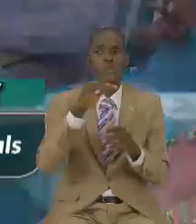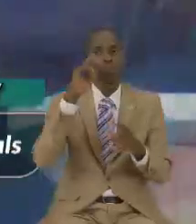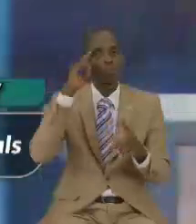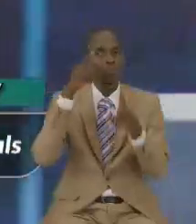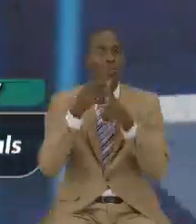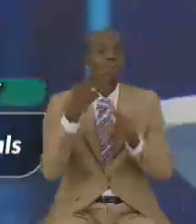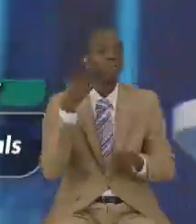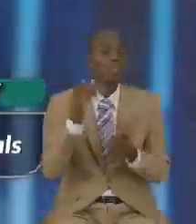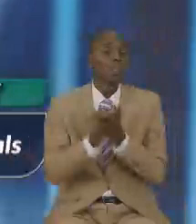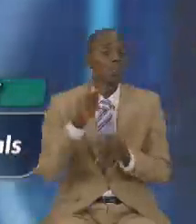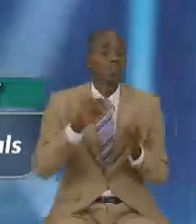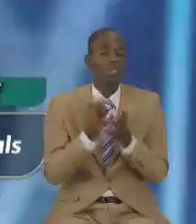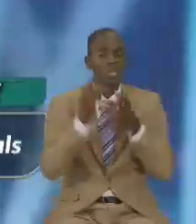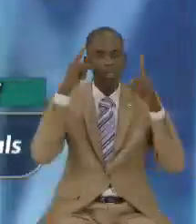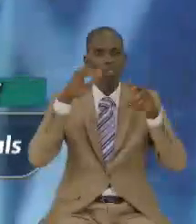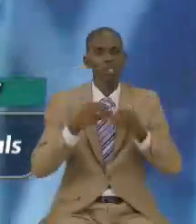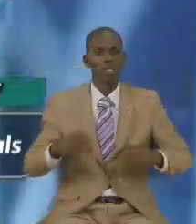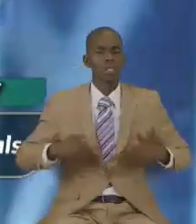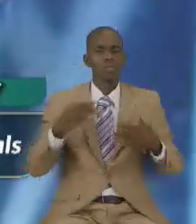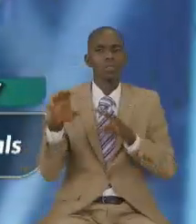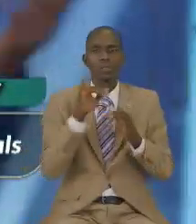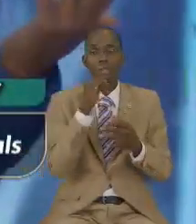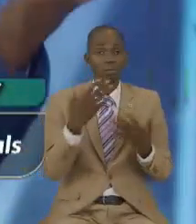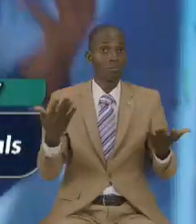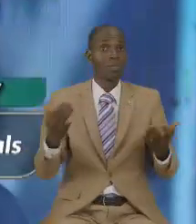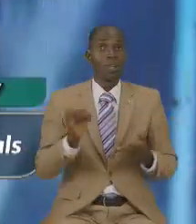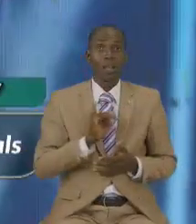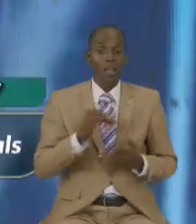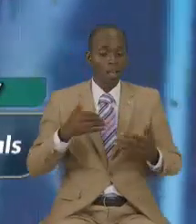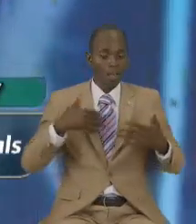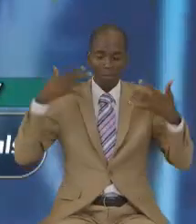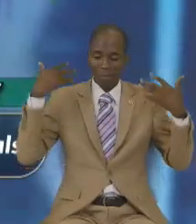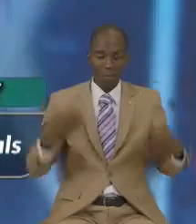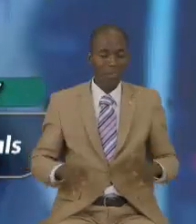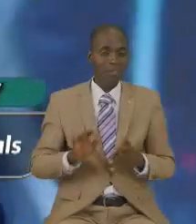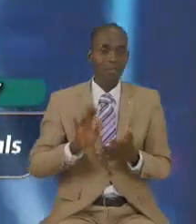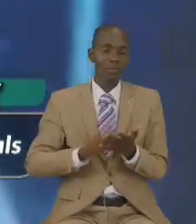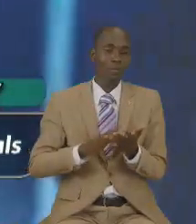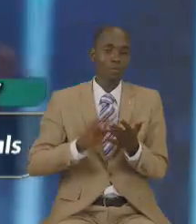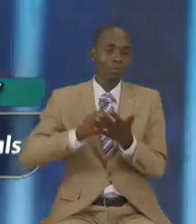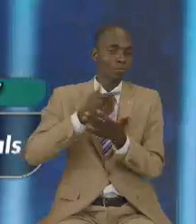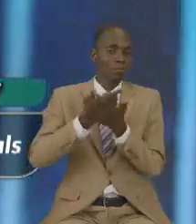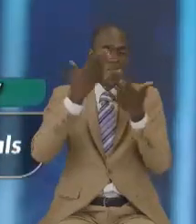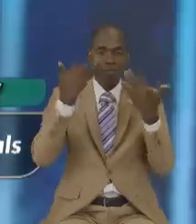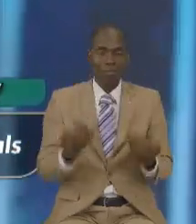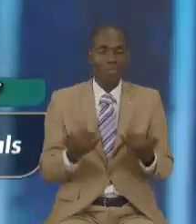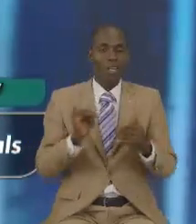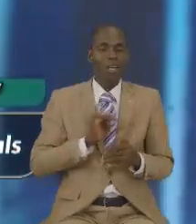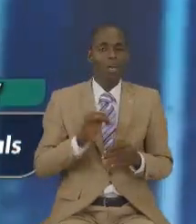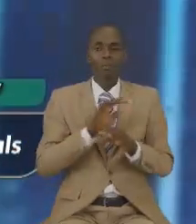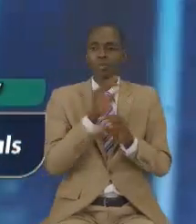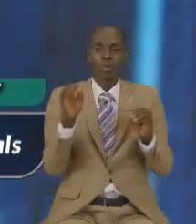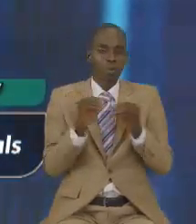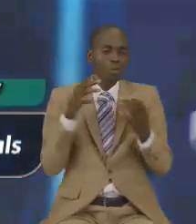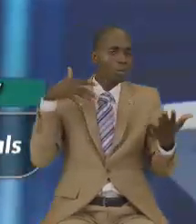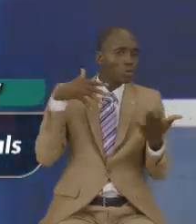not the people that say, I've graduated now and therefore no more studies. You educate for mastery.